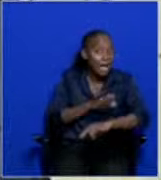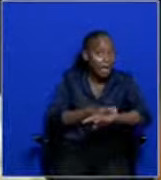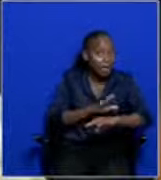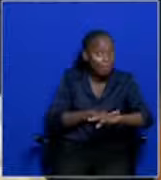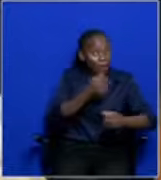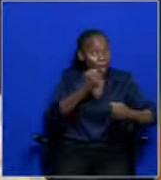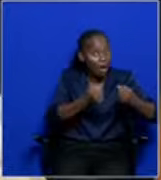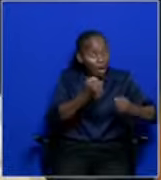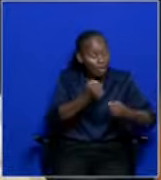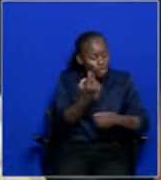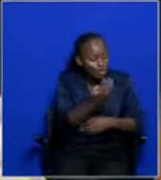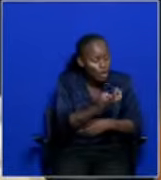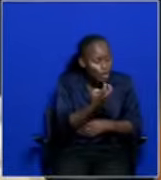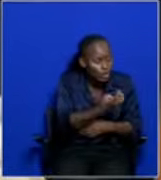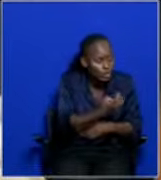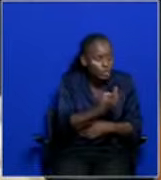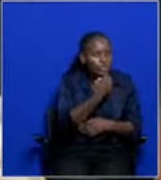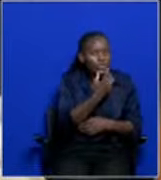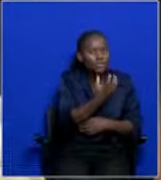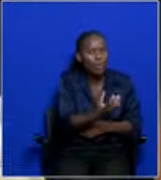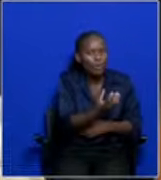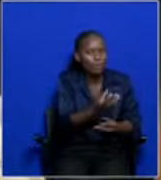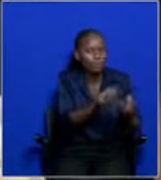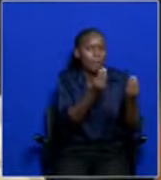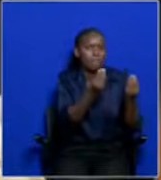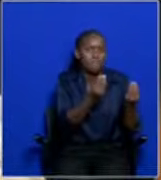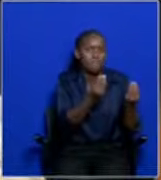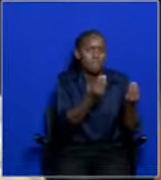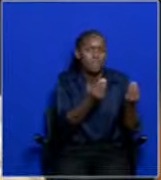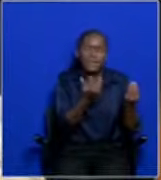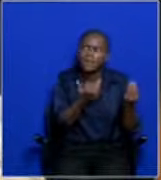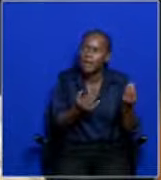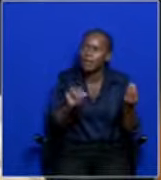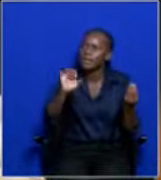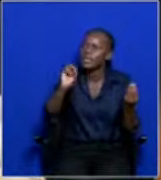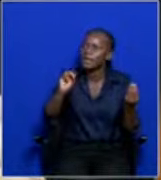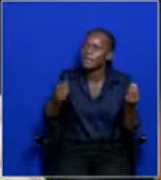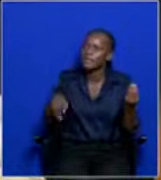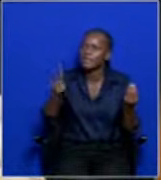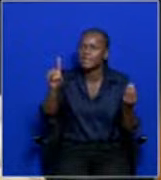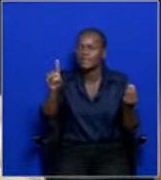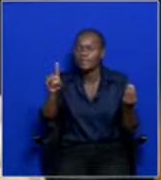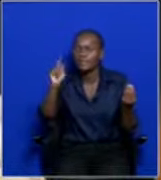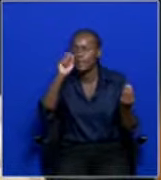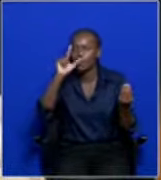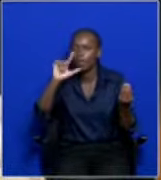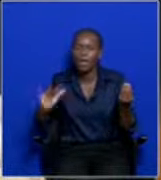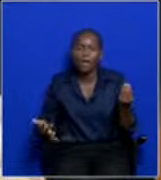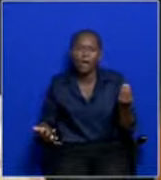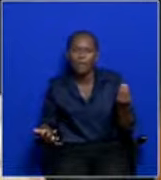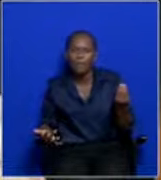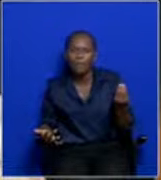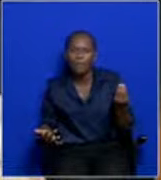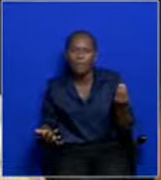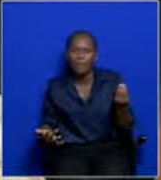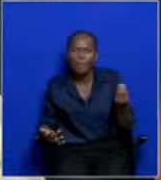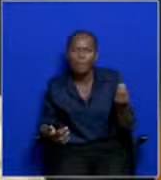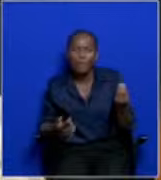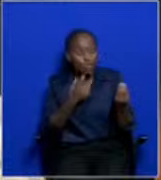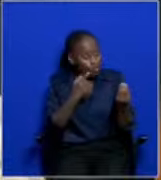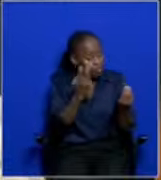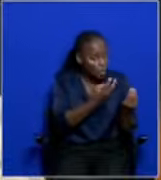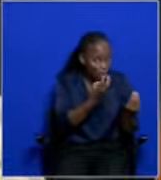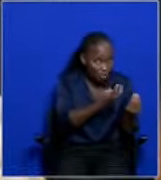how does the EMPD become aware about these stones and therefore the incident itself?